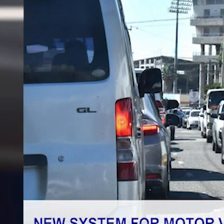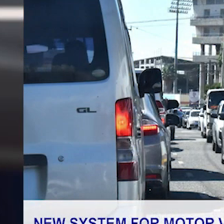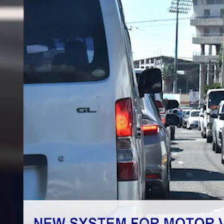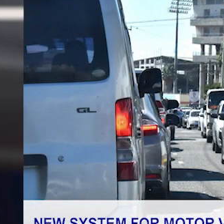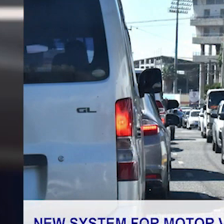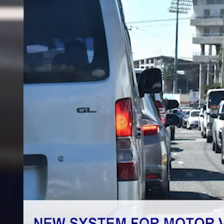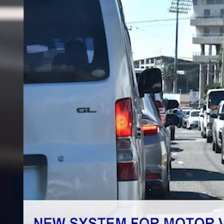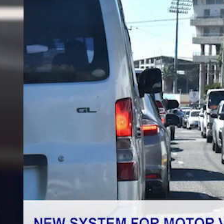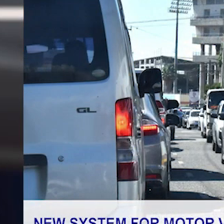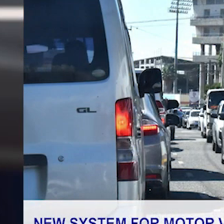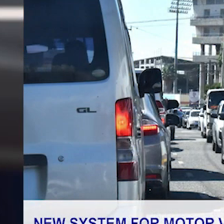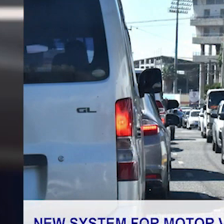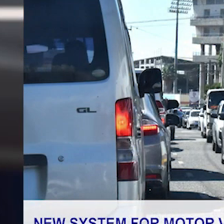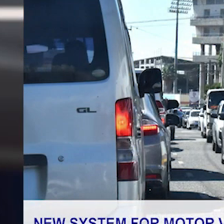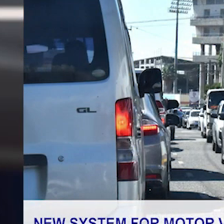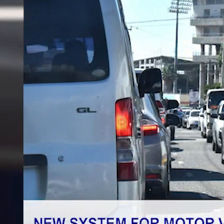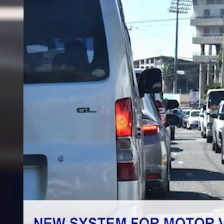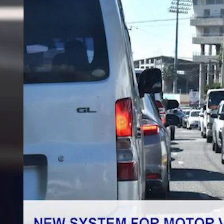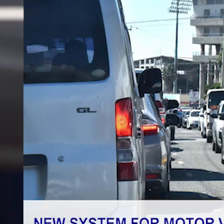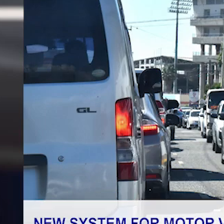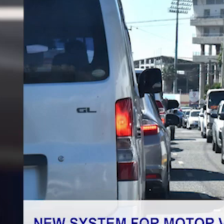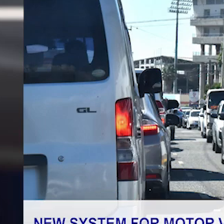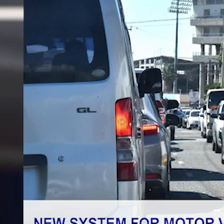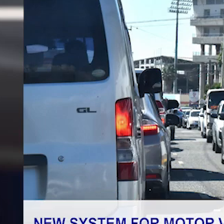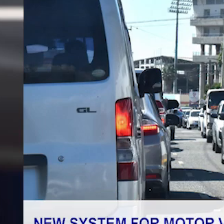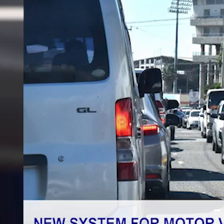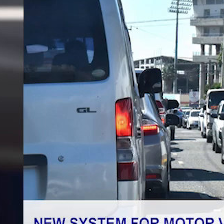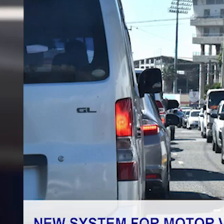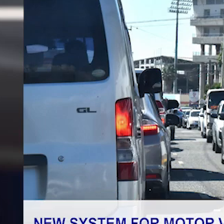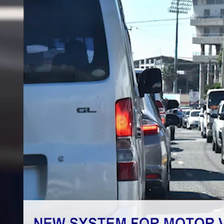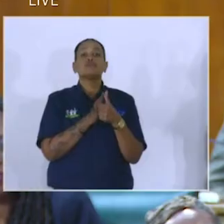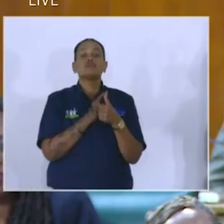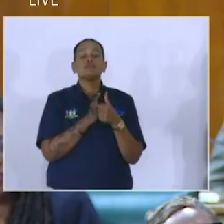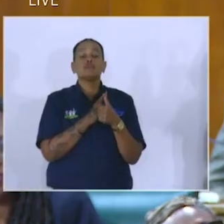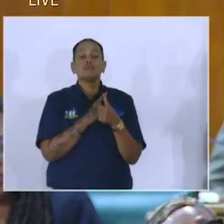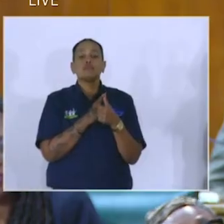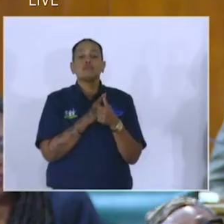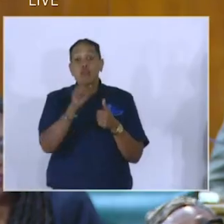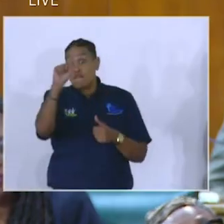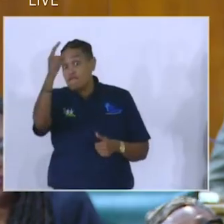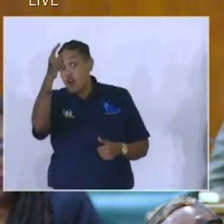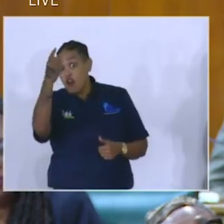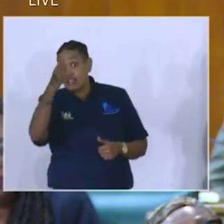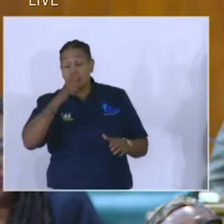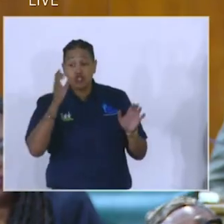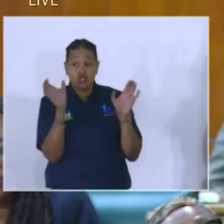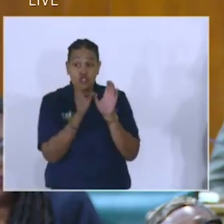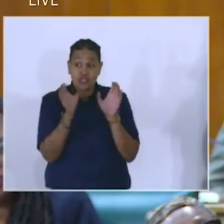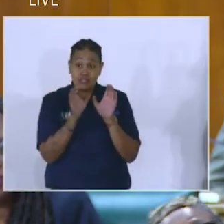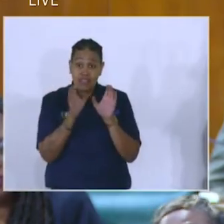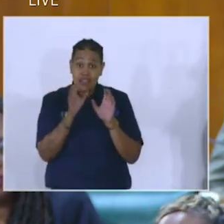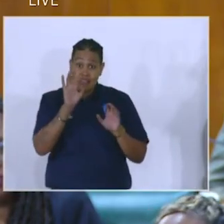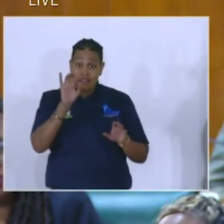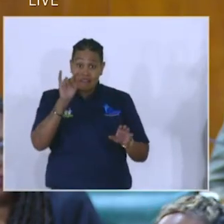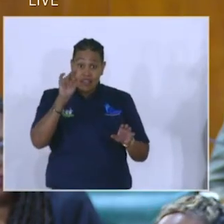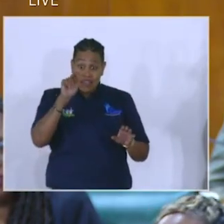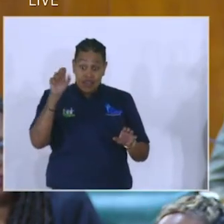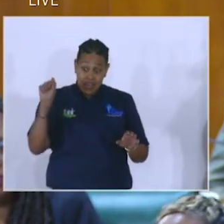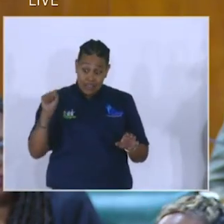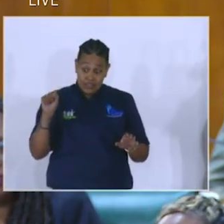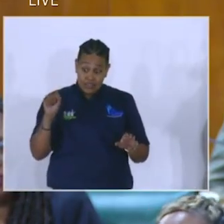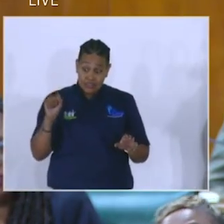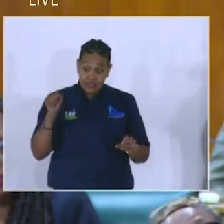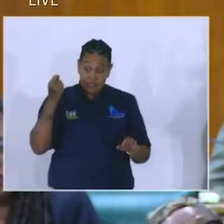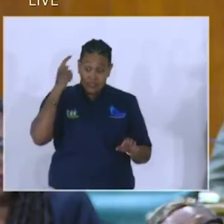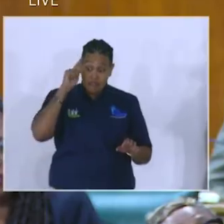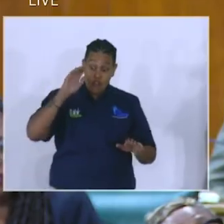will be implementing a new system for motor vehicle fitness certificates. The first certificate of fitness